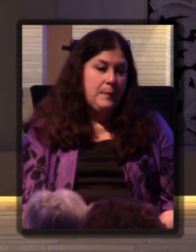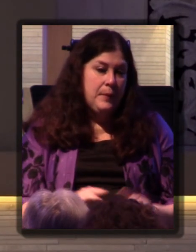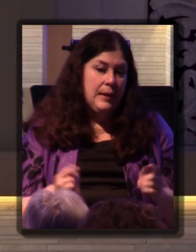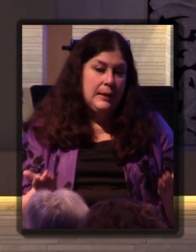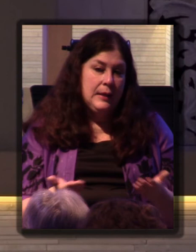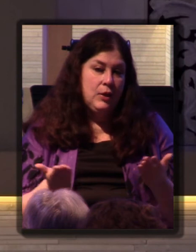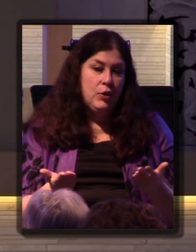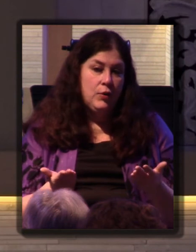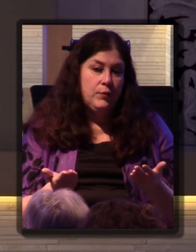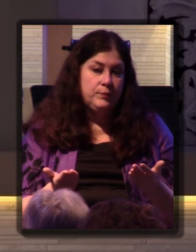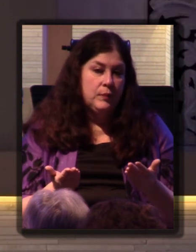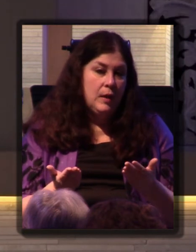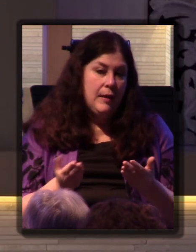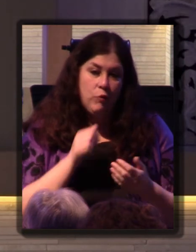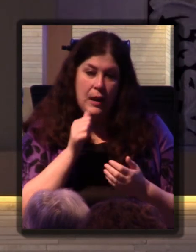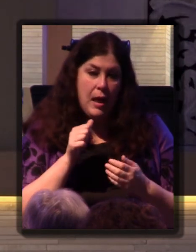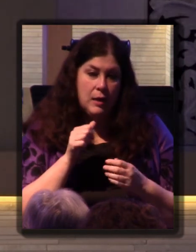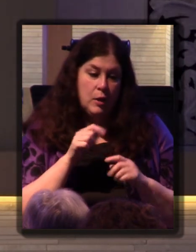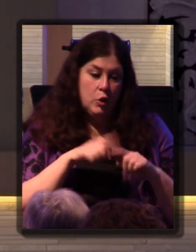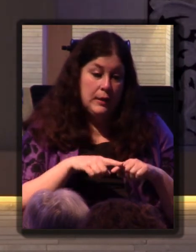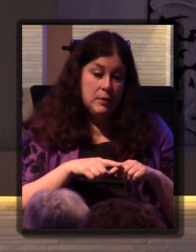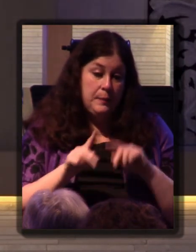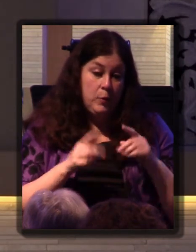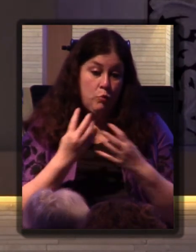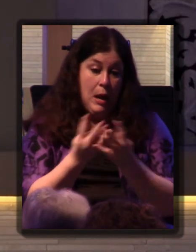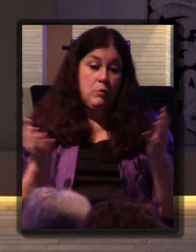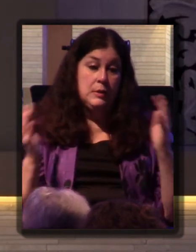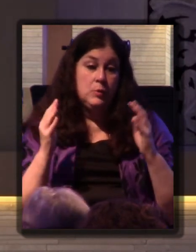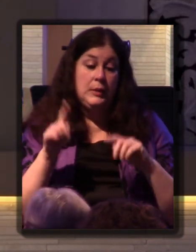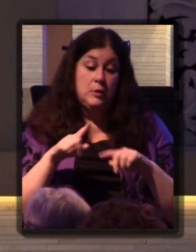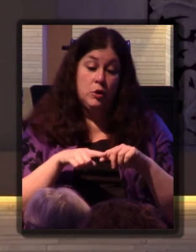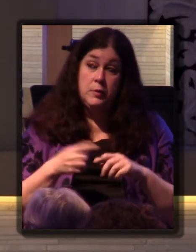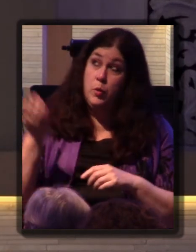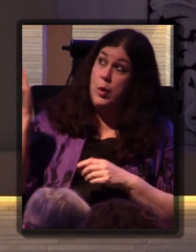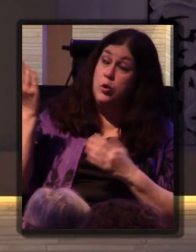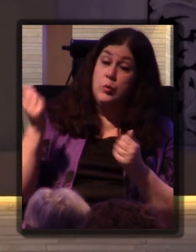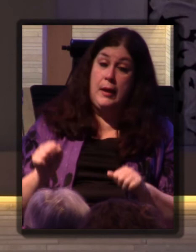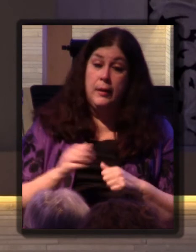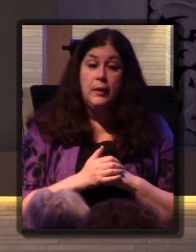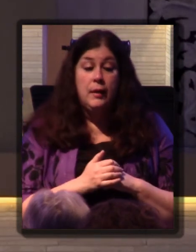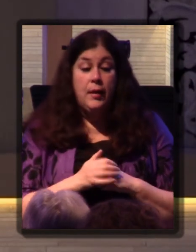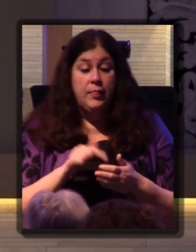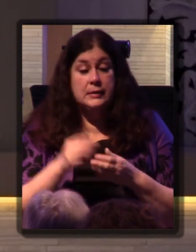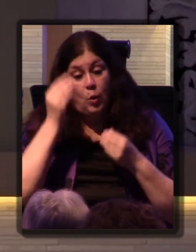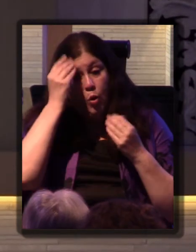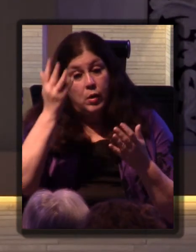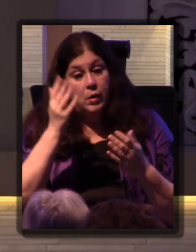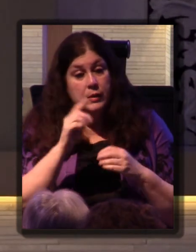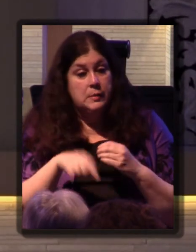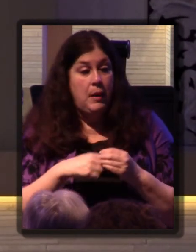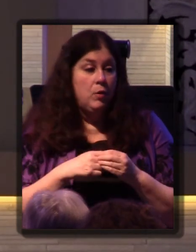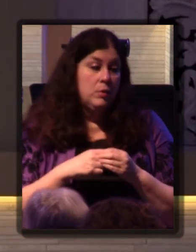All right? But here it is. So if we're not looking to those around us, we need to look to the one who can do it. And